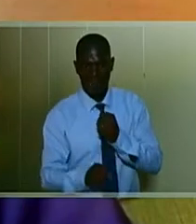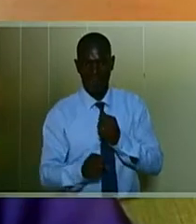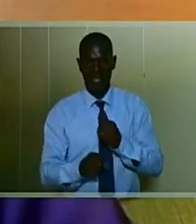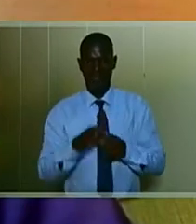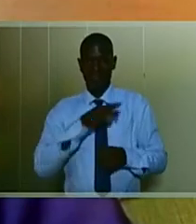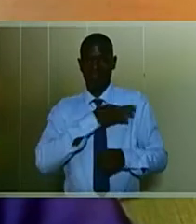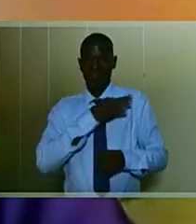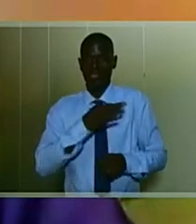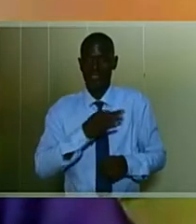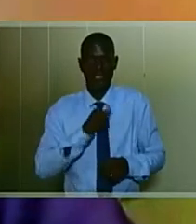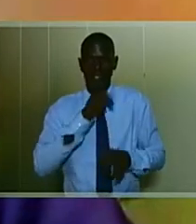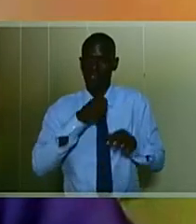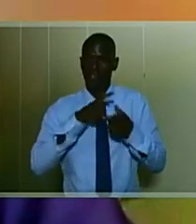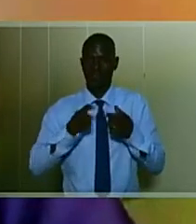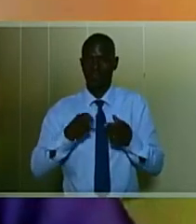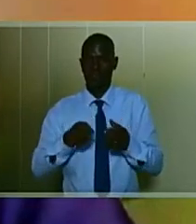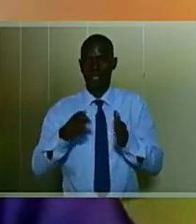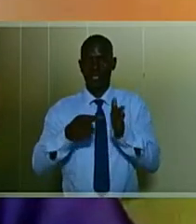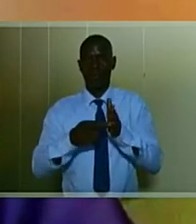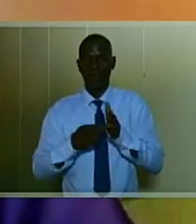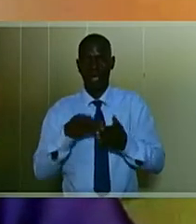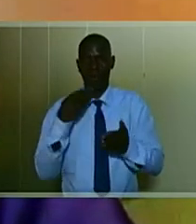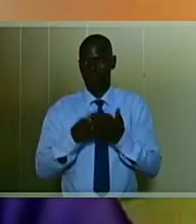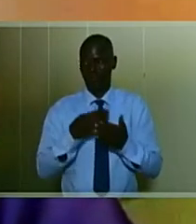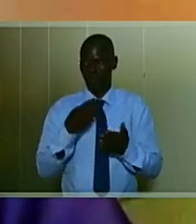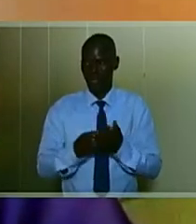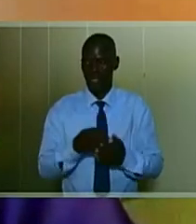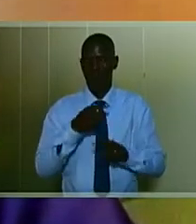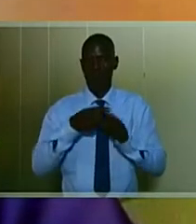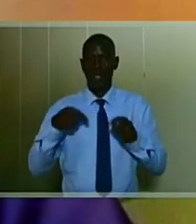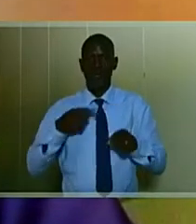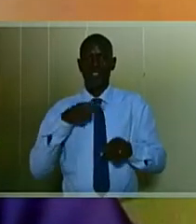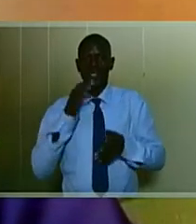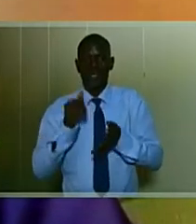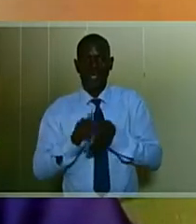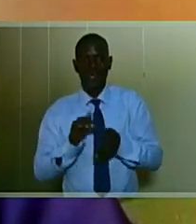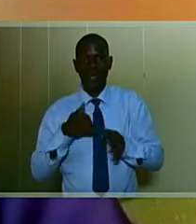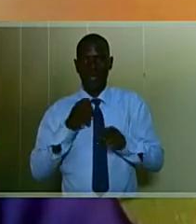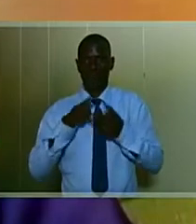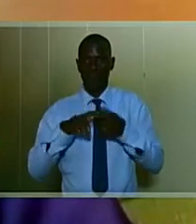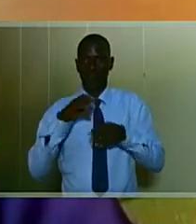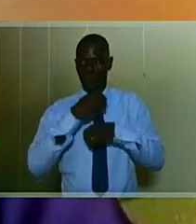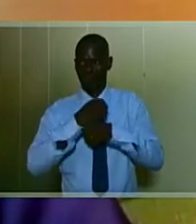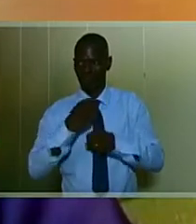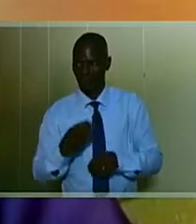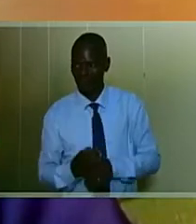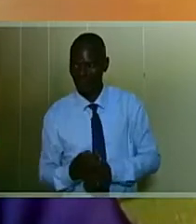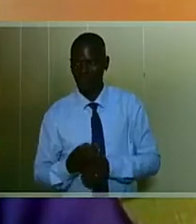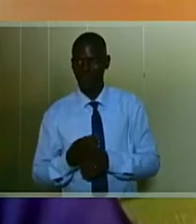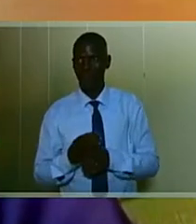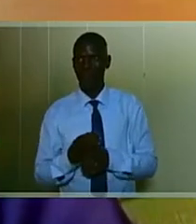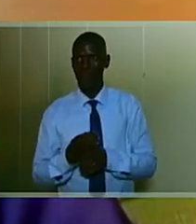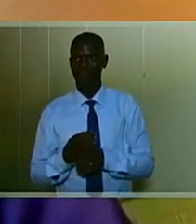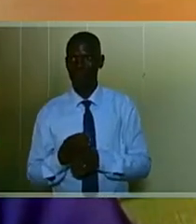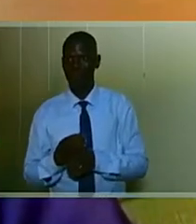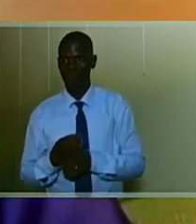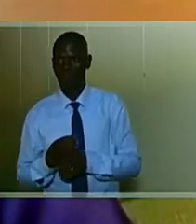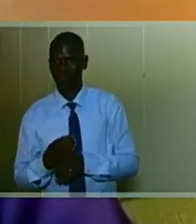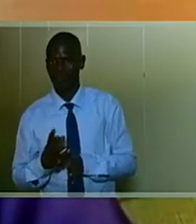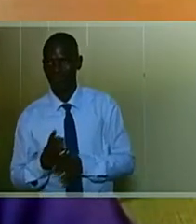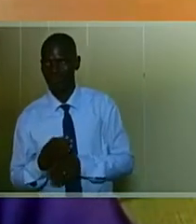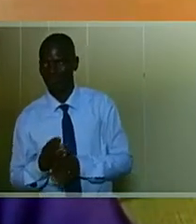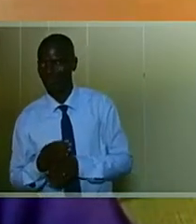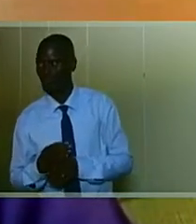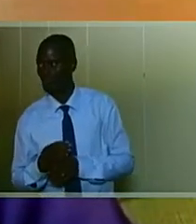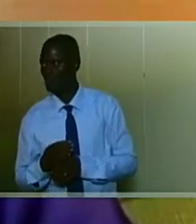not require money. But what the bill is saying is that the threshold that you must not, I mean, extend right beyond is that sort of money. So it's